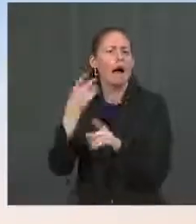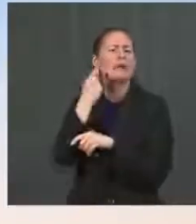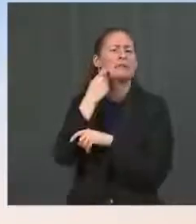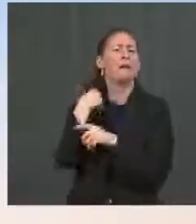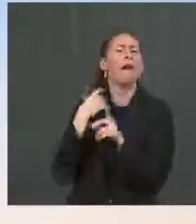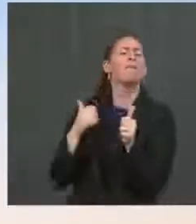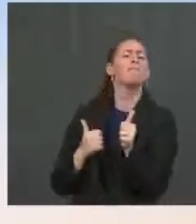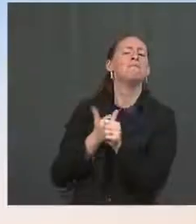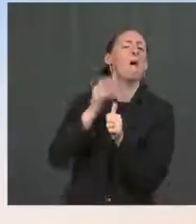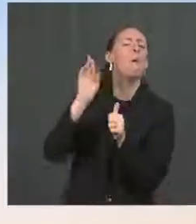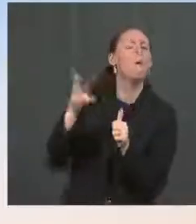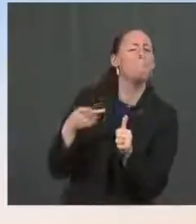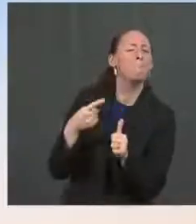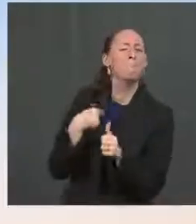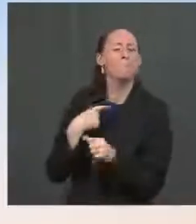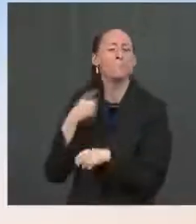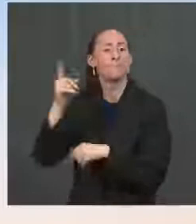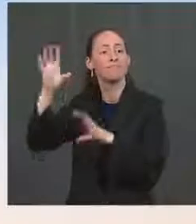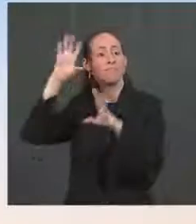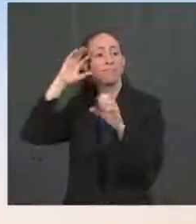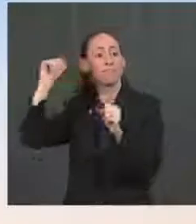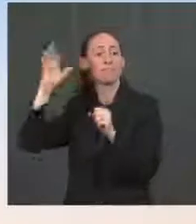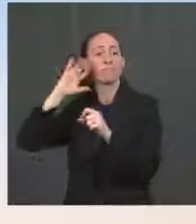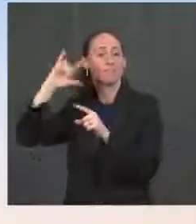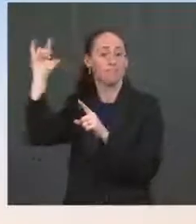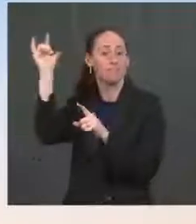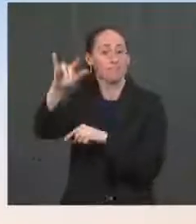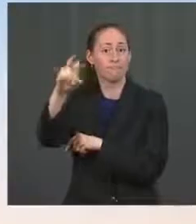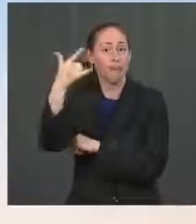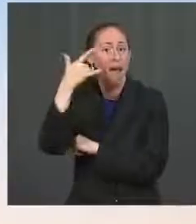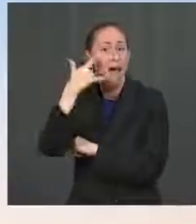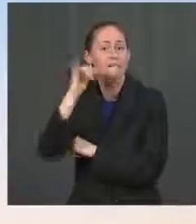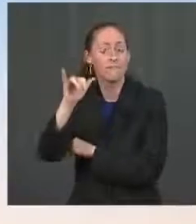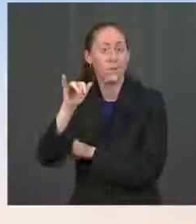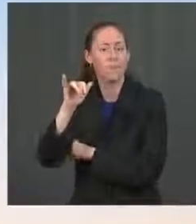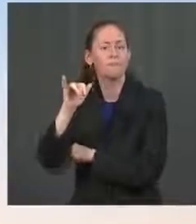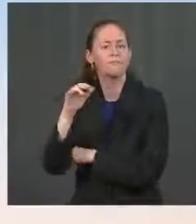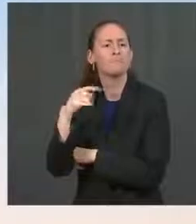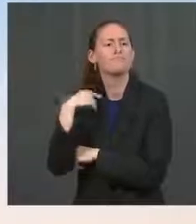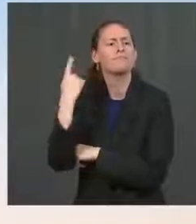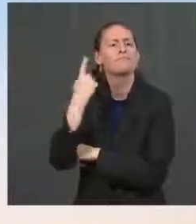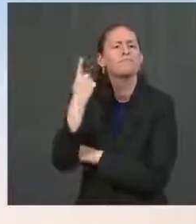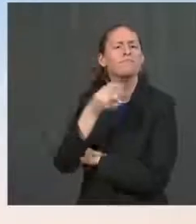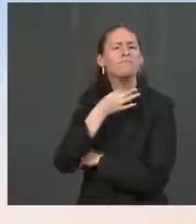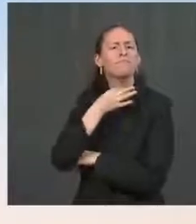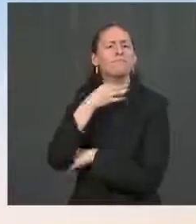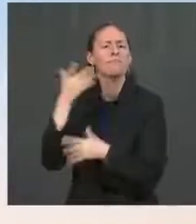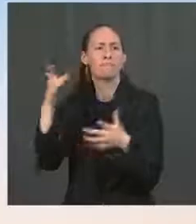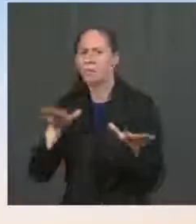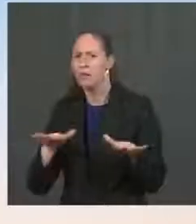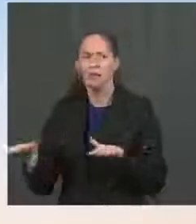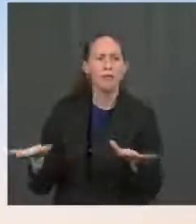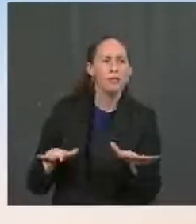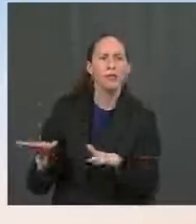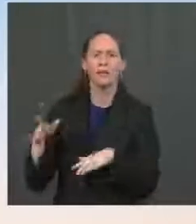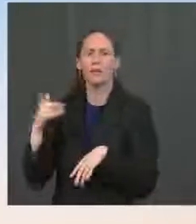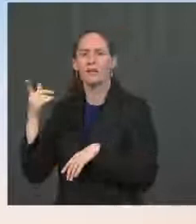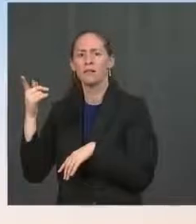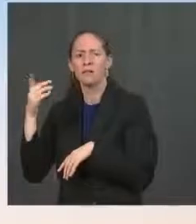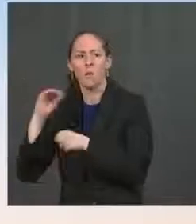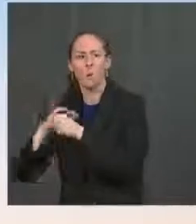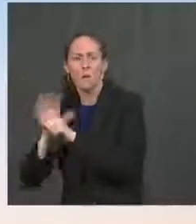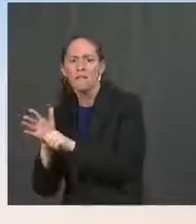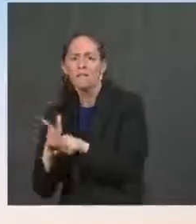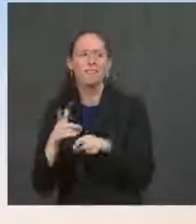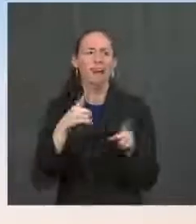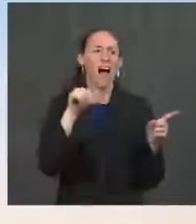California, but he's also dealing with quite a bit from COVID, from Afghanistan. Why is it a priority to make a stop for an